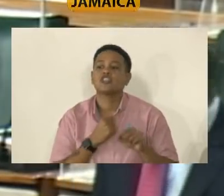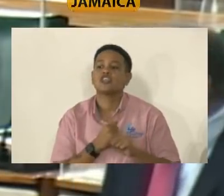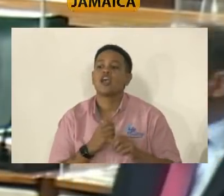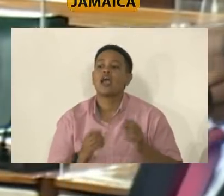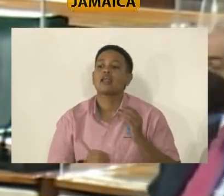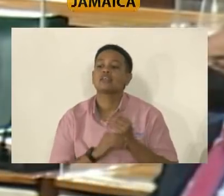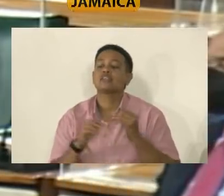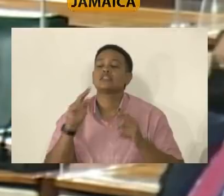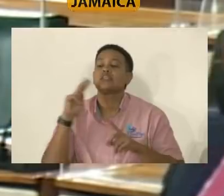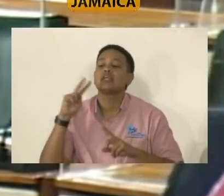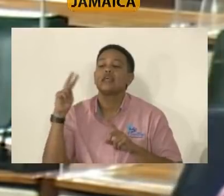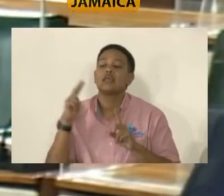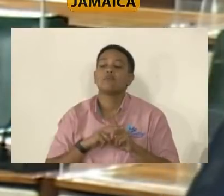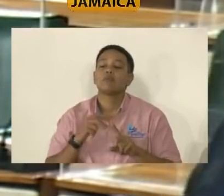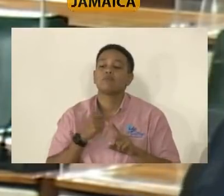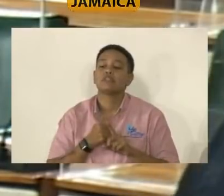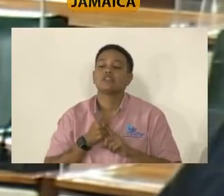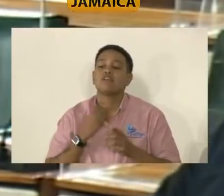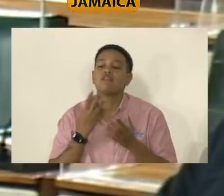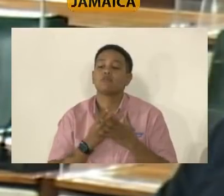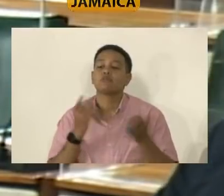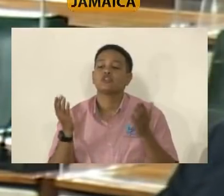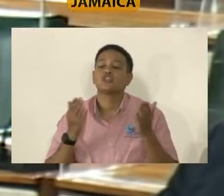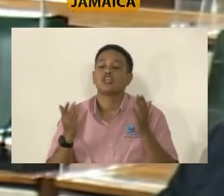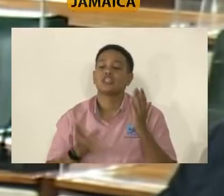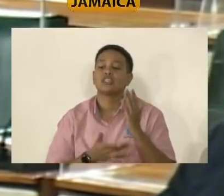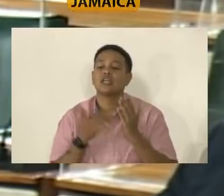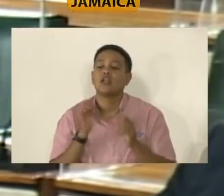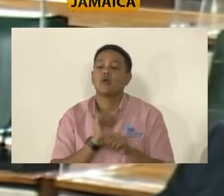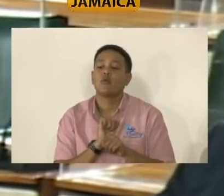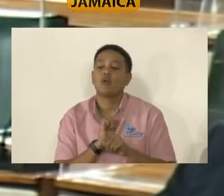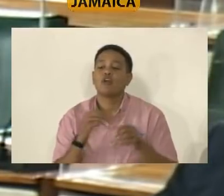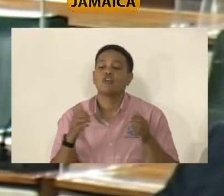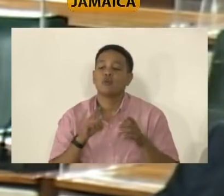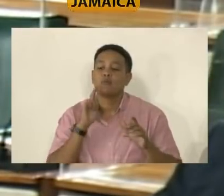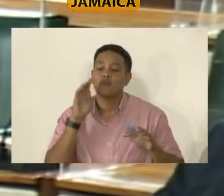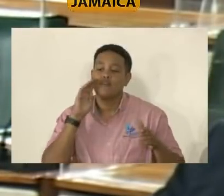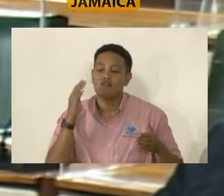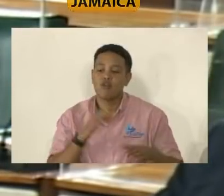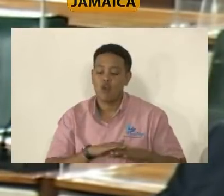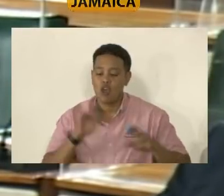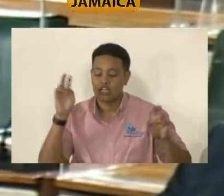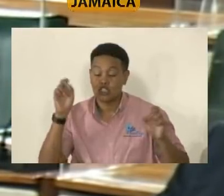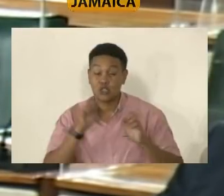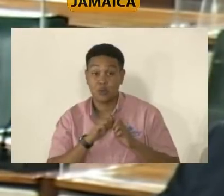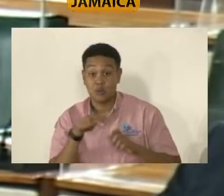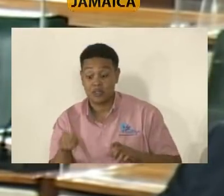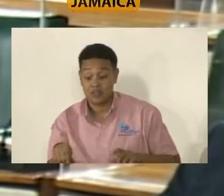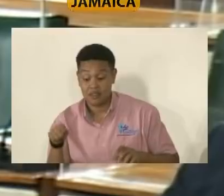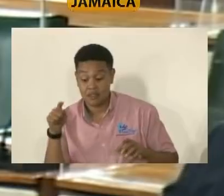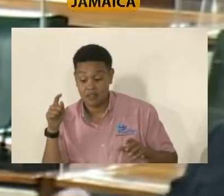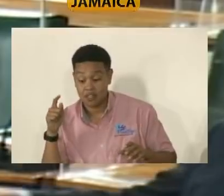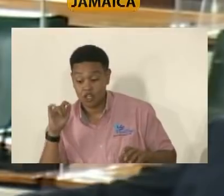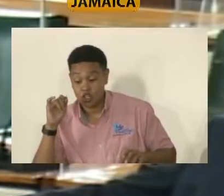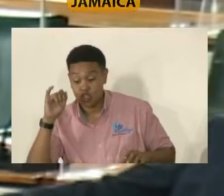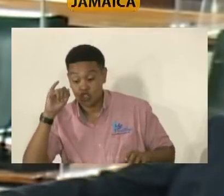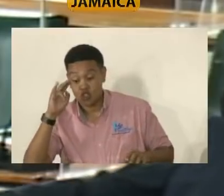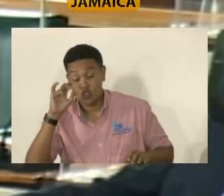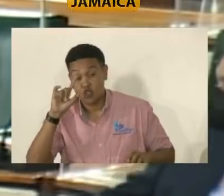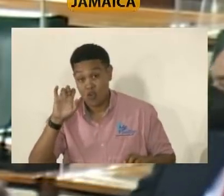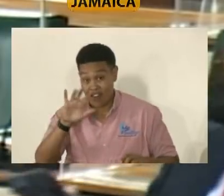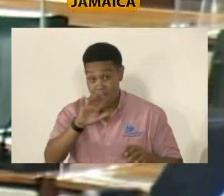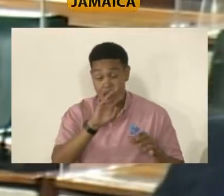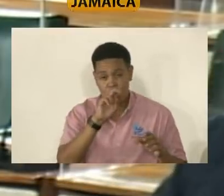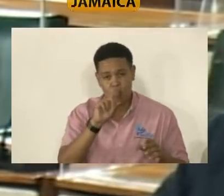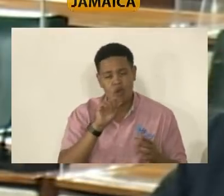implementation of the Correctional Services Technical Working Group to address issues with a focus on the duty of care to the juvenile wards, especially